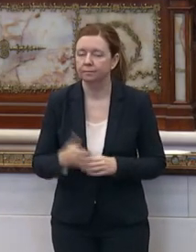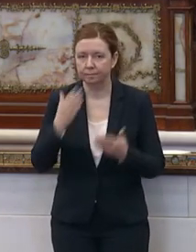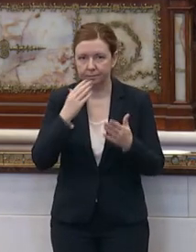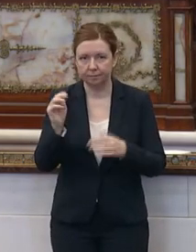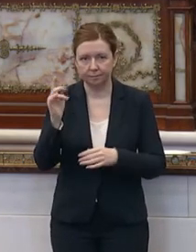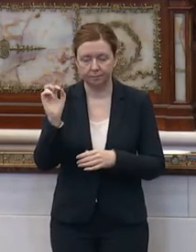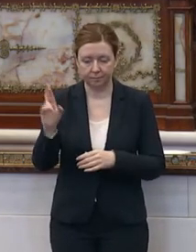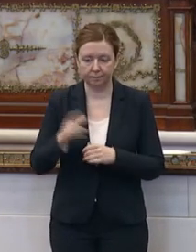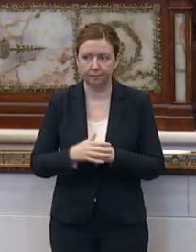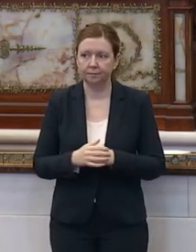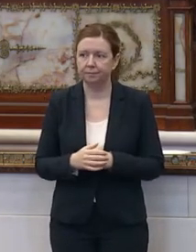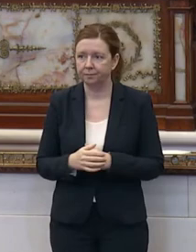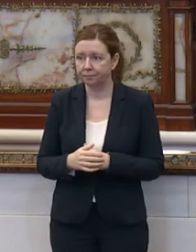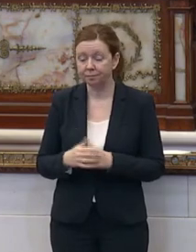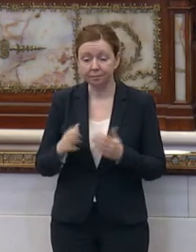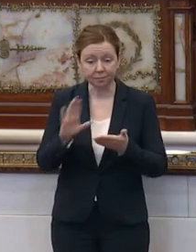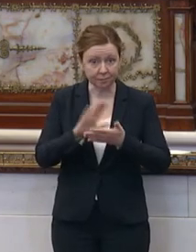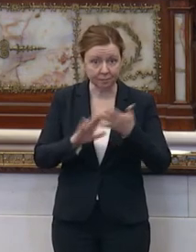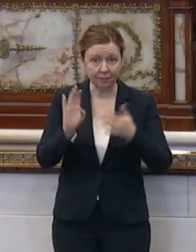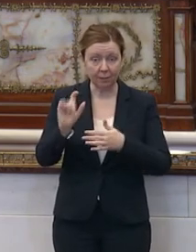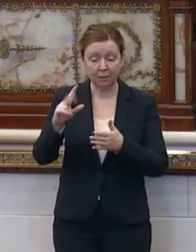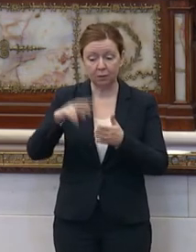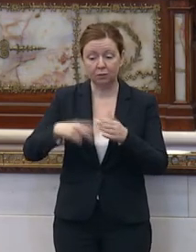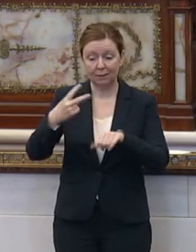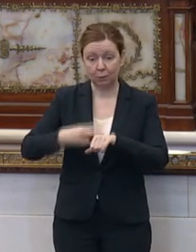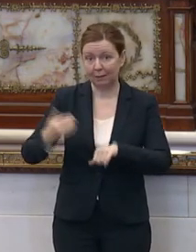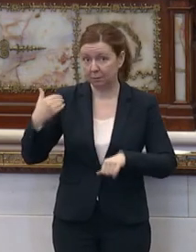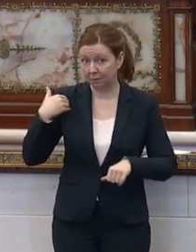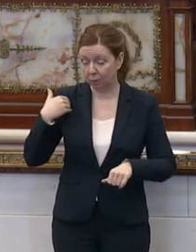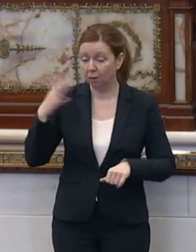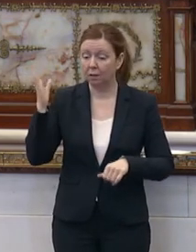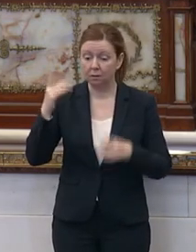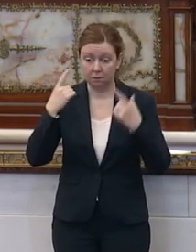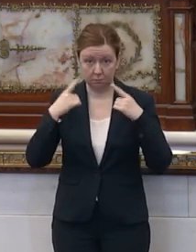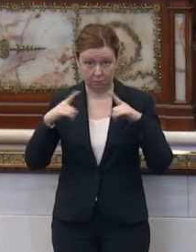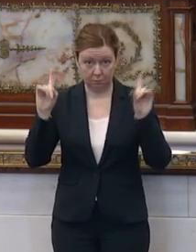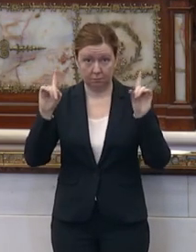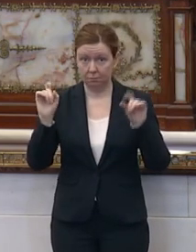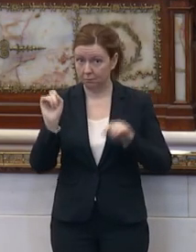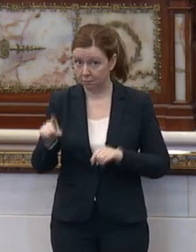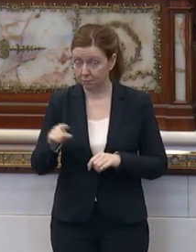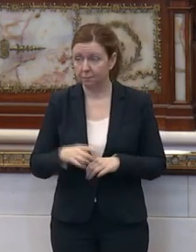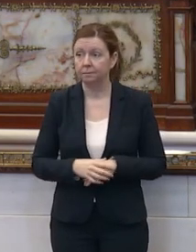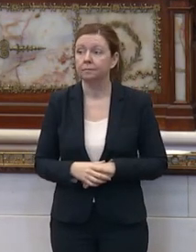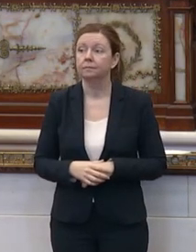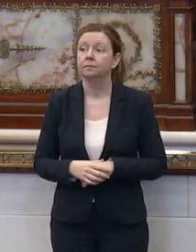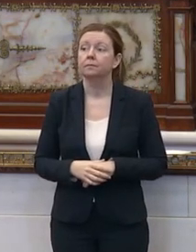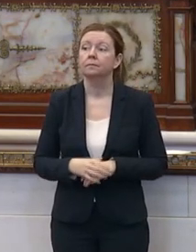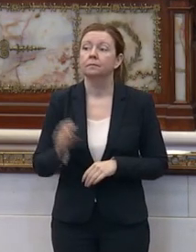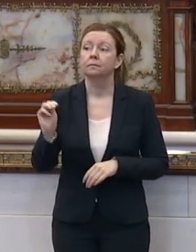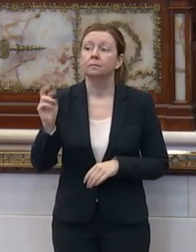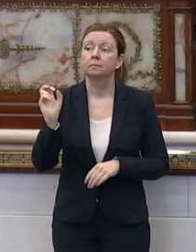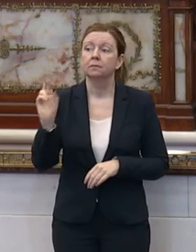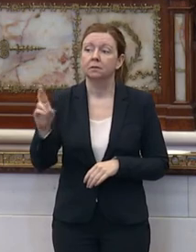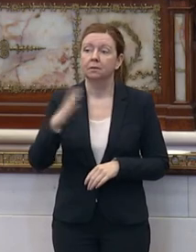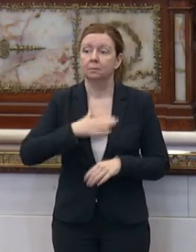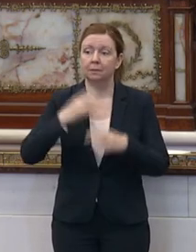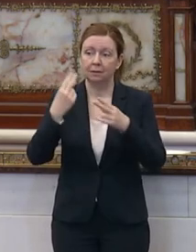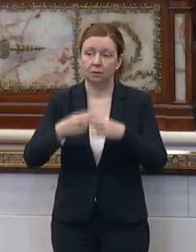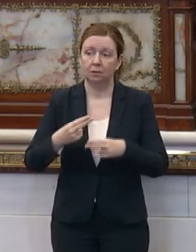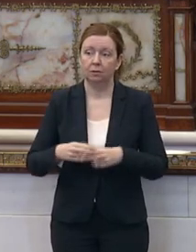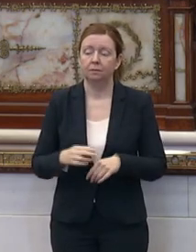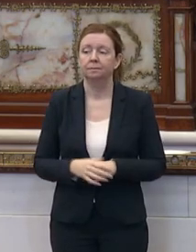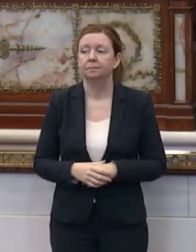Thank you, Mr. Decker. These bills haven't been read on two different days. The question for each bill now is, shall the bill pass finally? Mr.